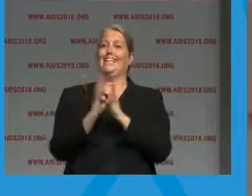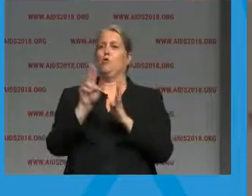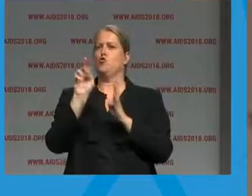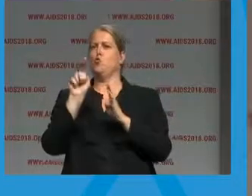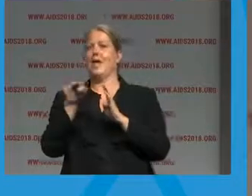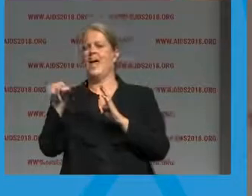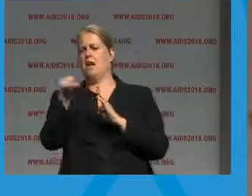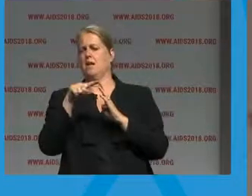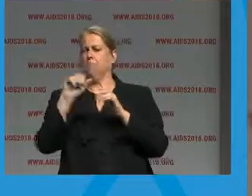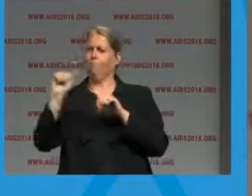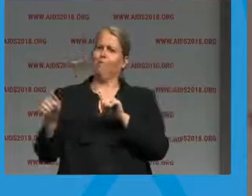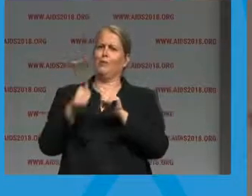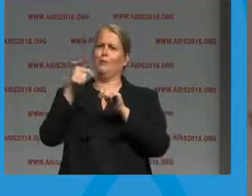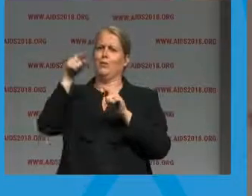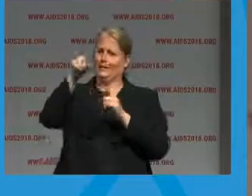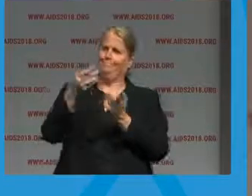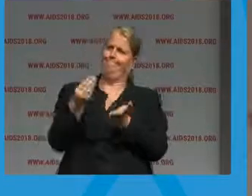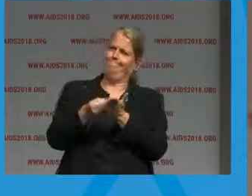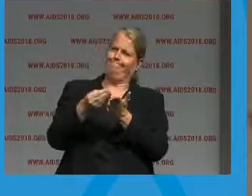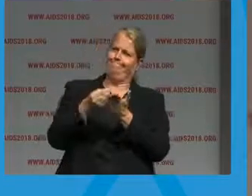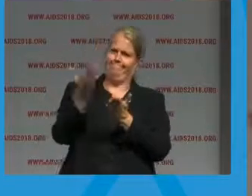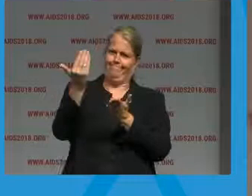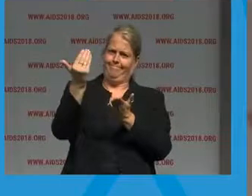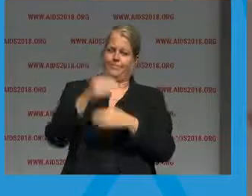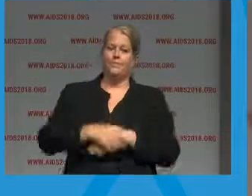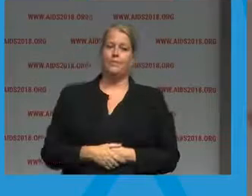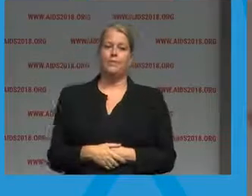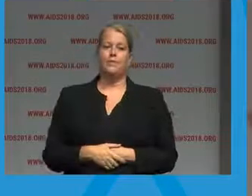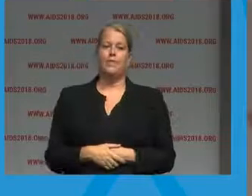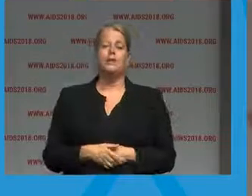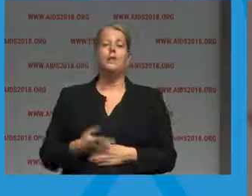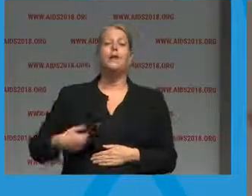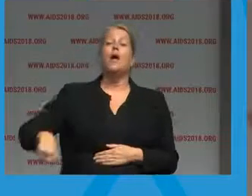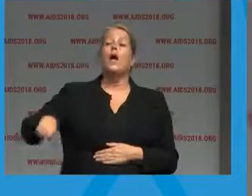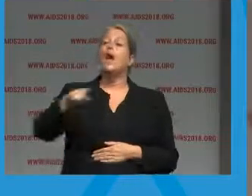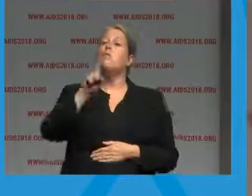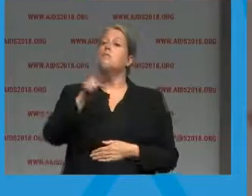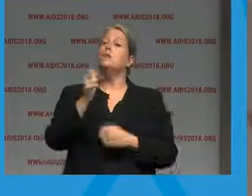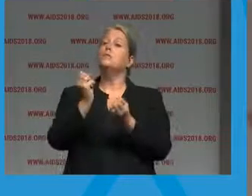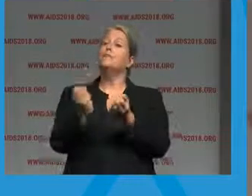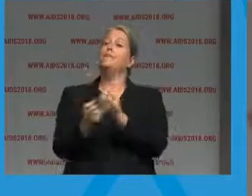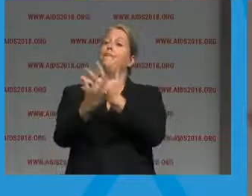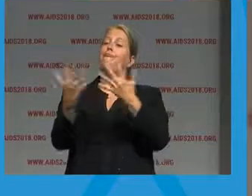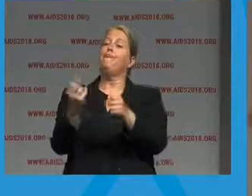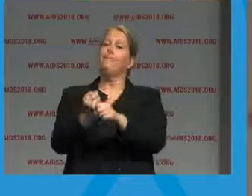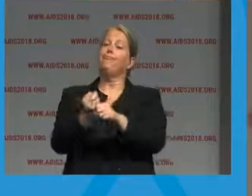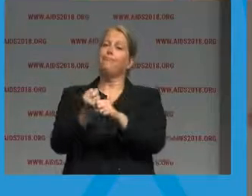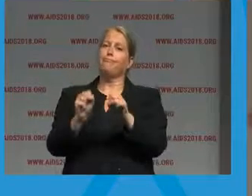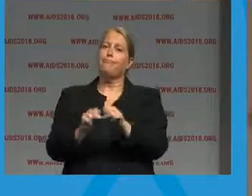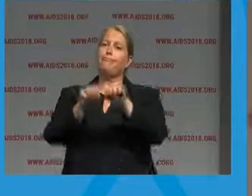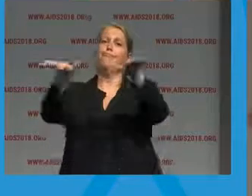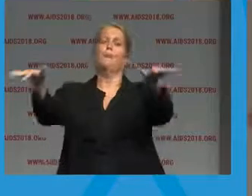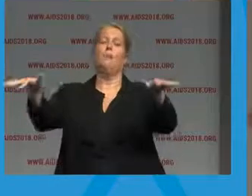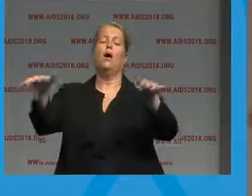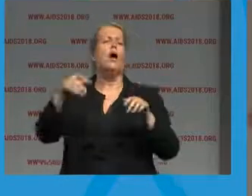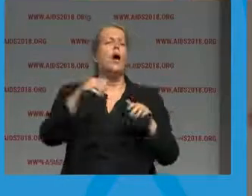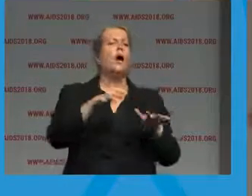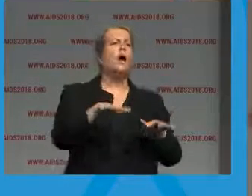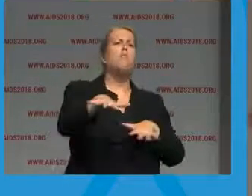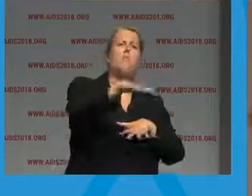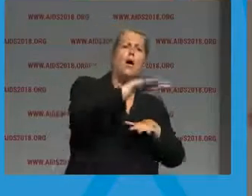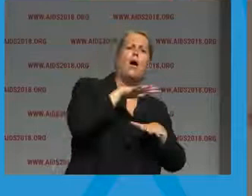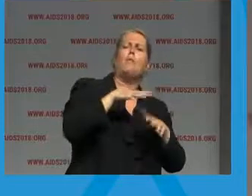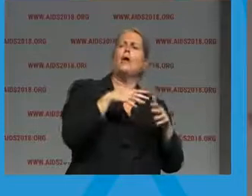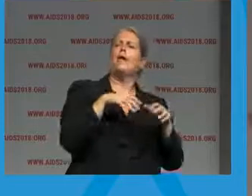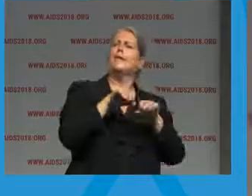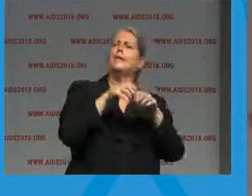at the highest level. And in order to realize it, public systems, and now I'm reaching out to our governments, with